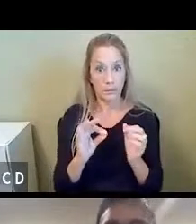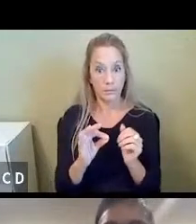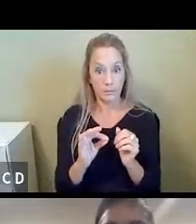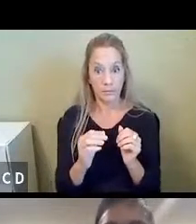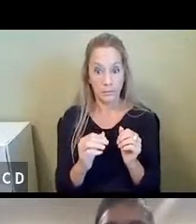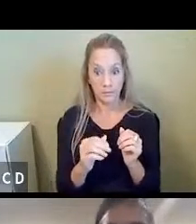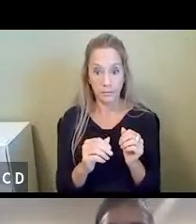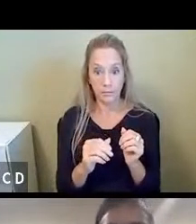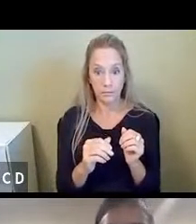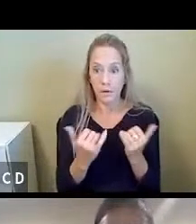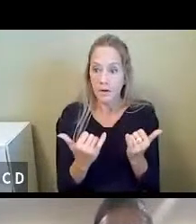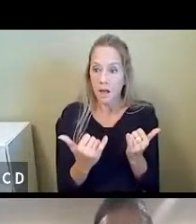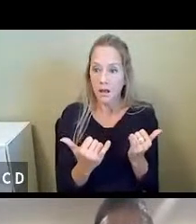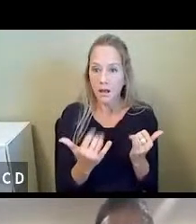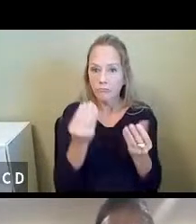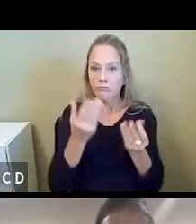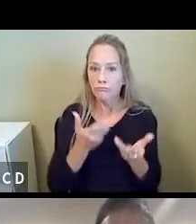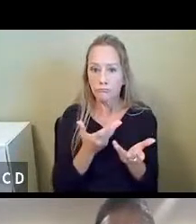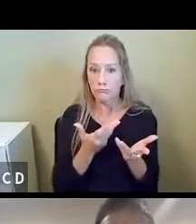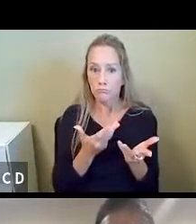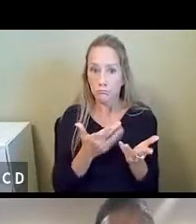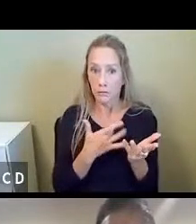for information at this point.